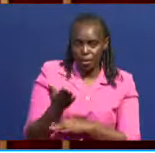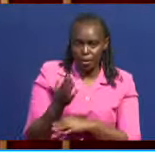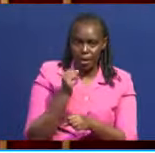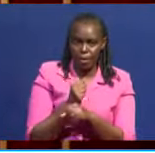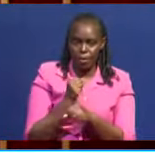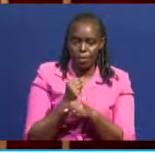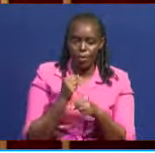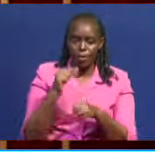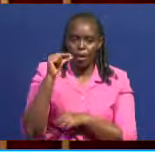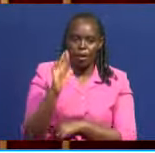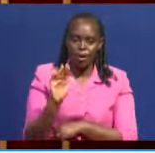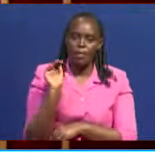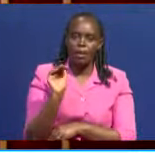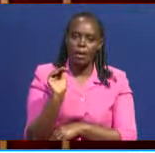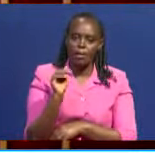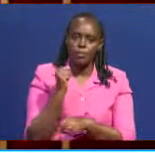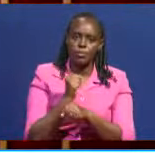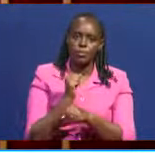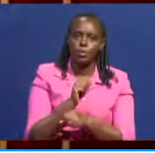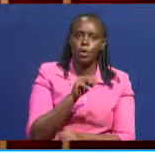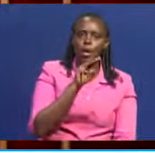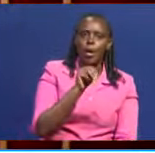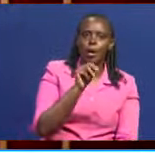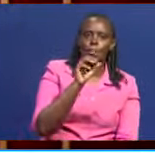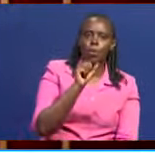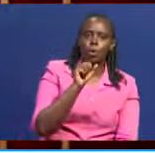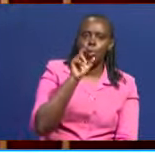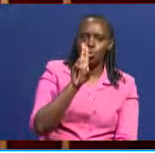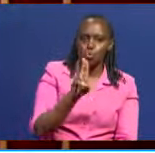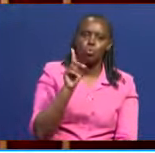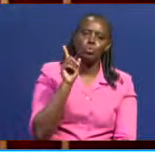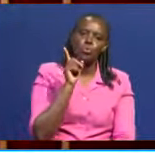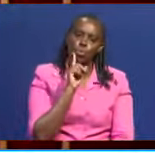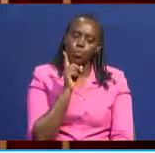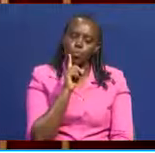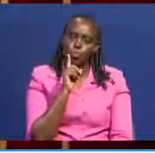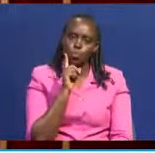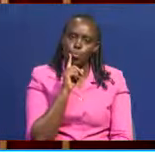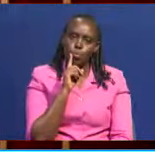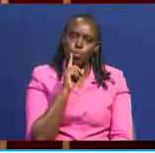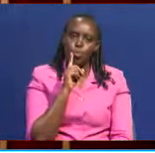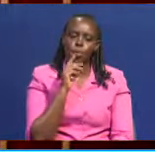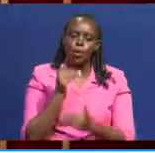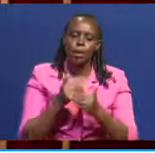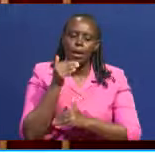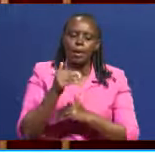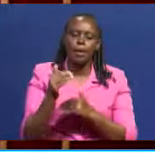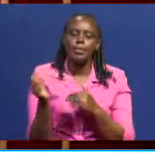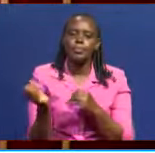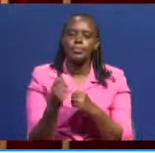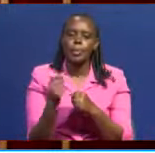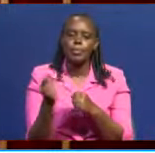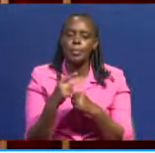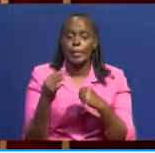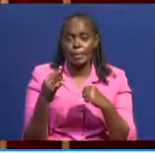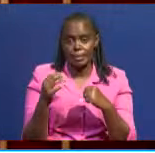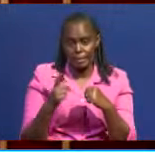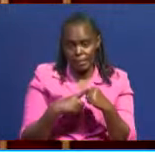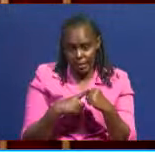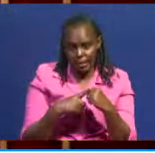We have asked the governor, we will do an MOU with him tomorrow, that they stay with him for the next